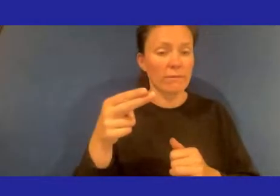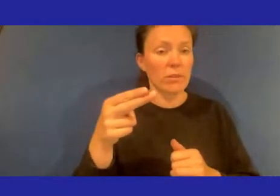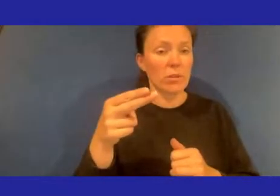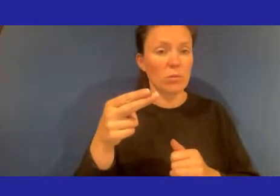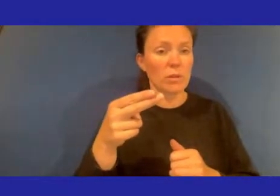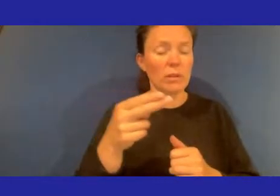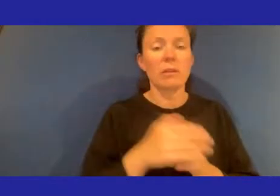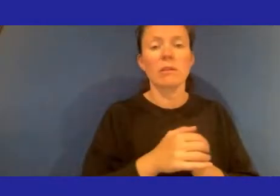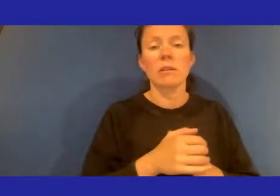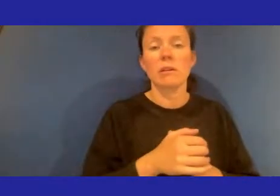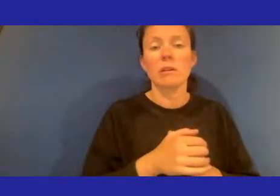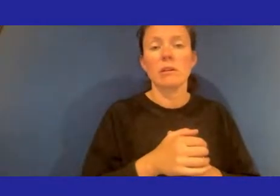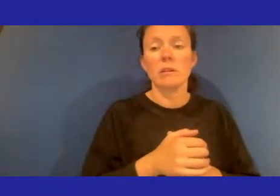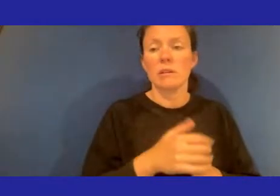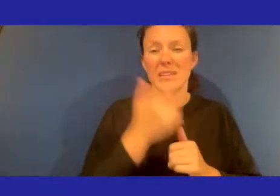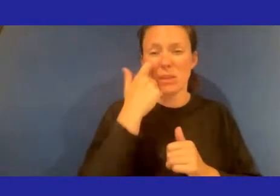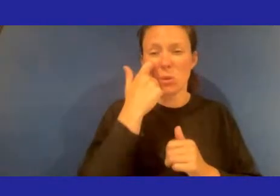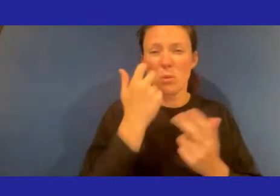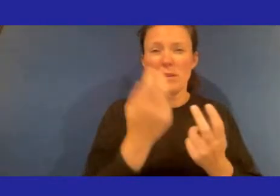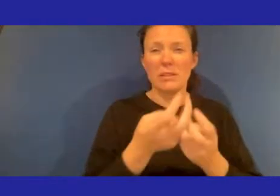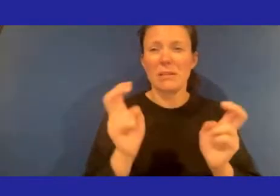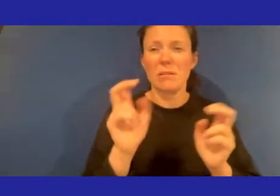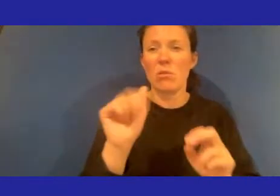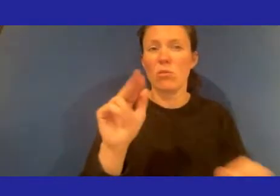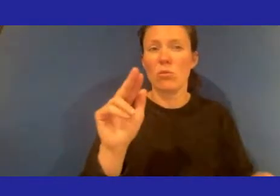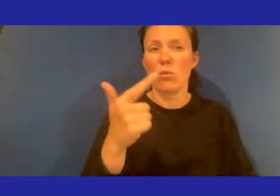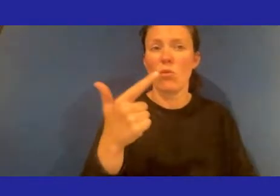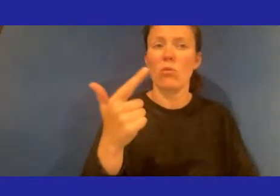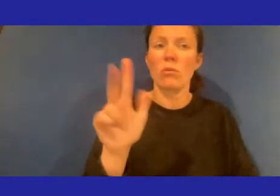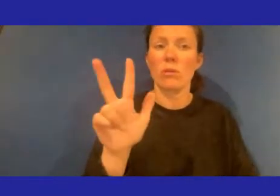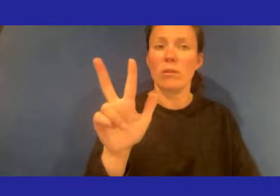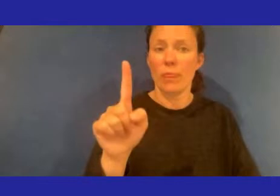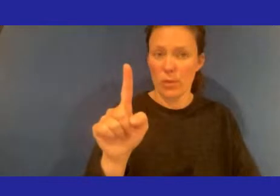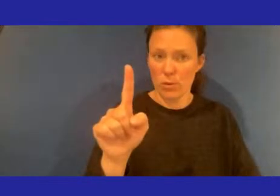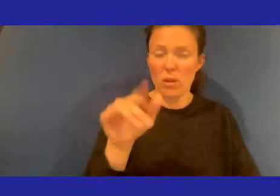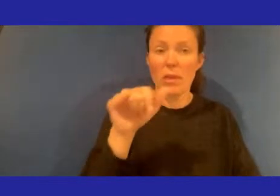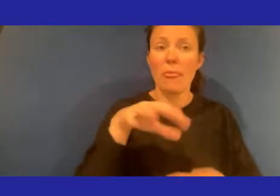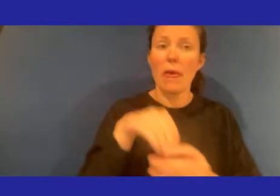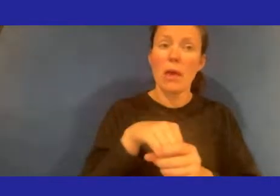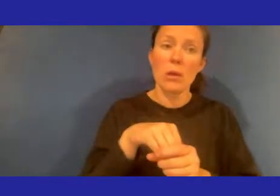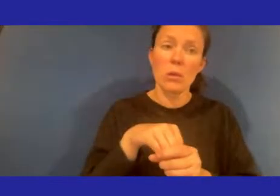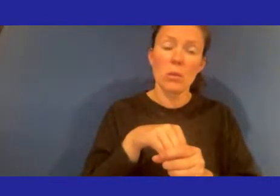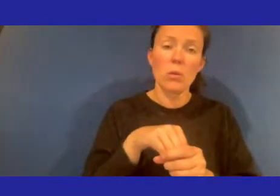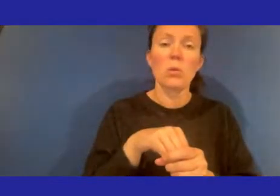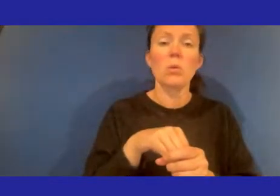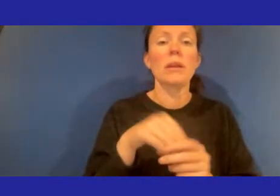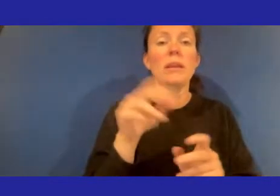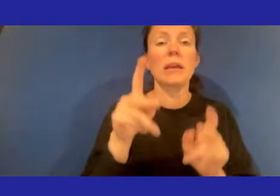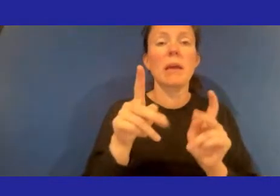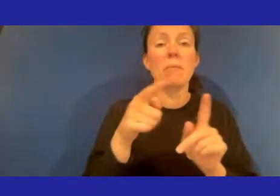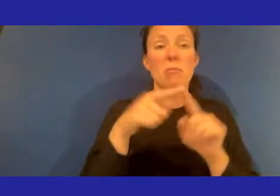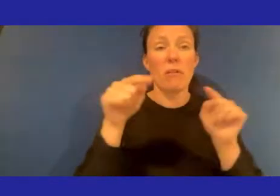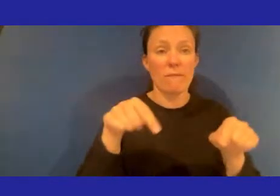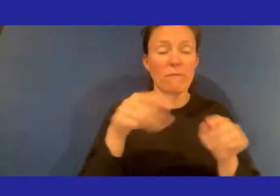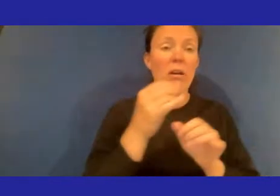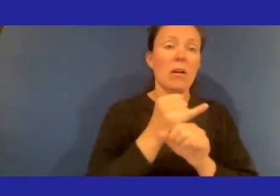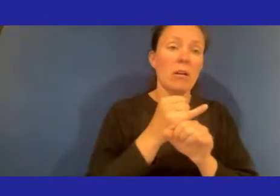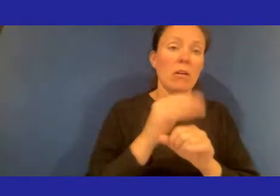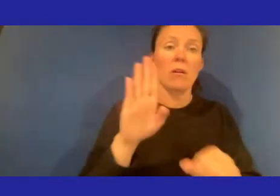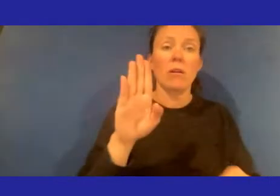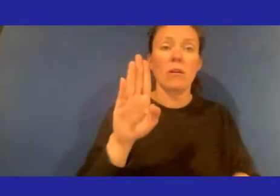The last one was held on August 31st. Our panel included, of course, participants from the facility, from Bellevue,